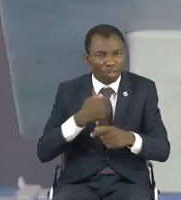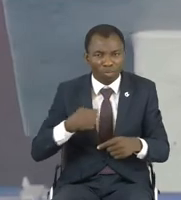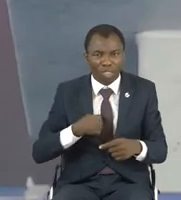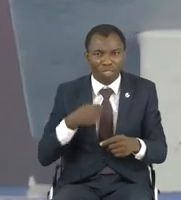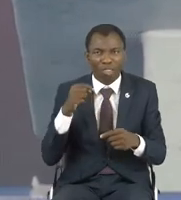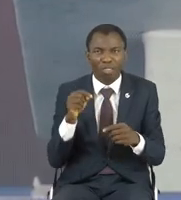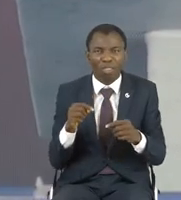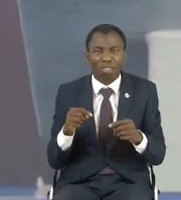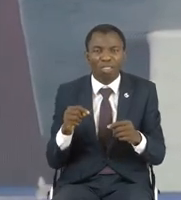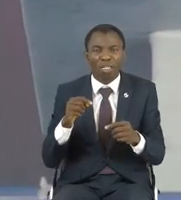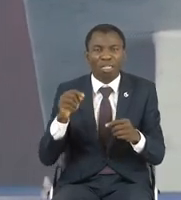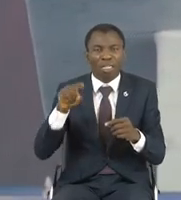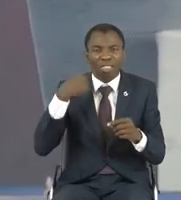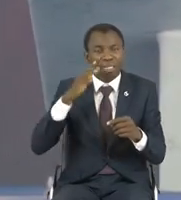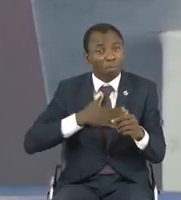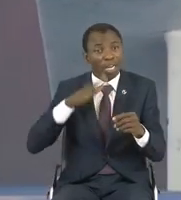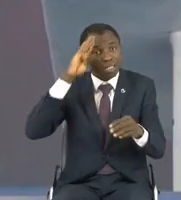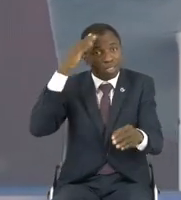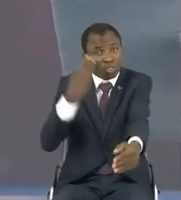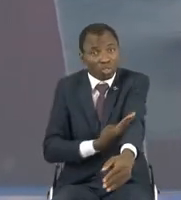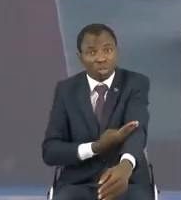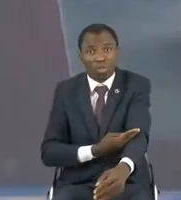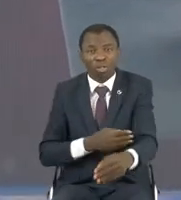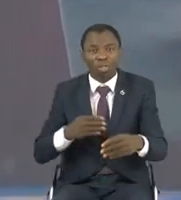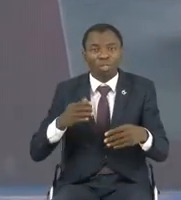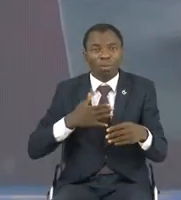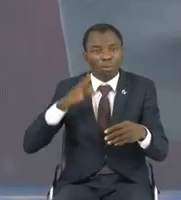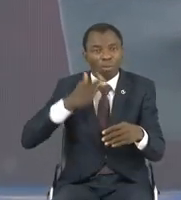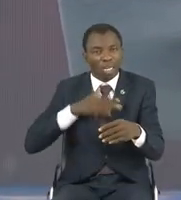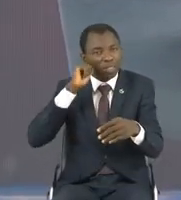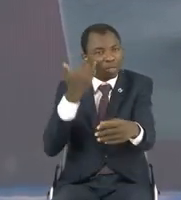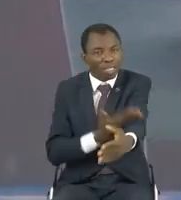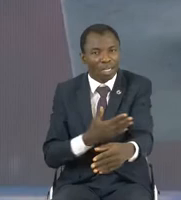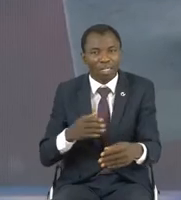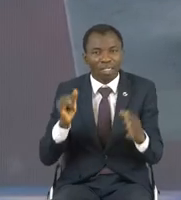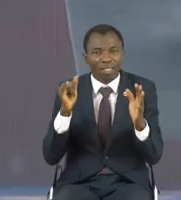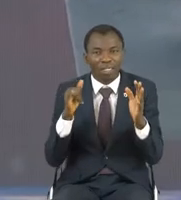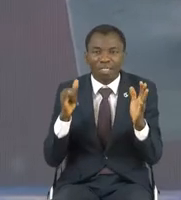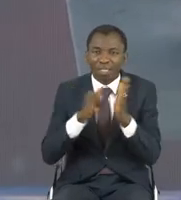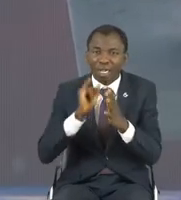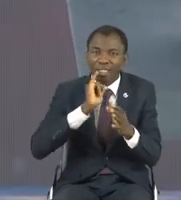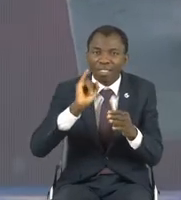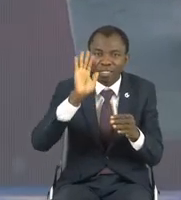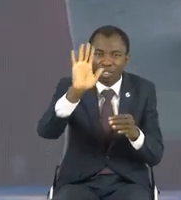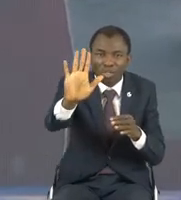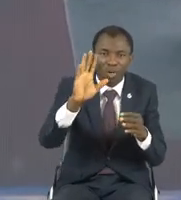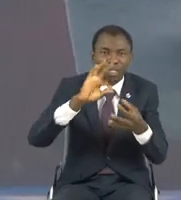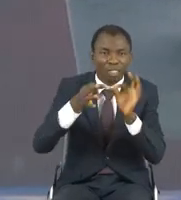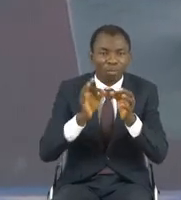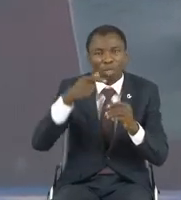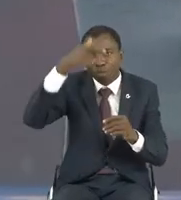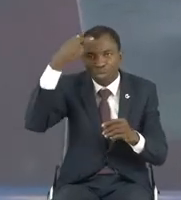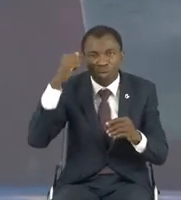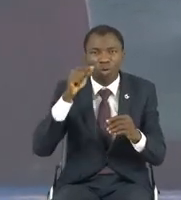You say, my son, my daughter. That's your interpretation. Because you are young, you